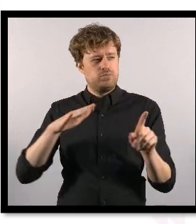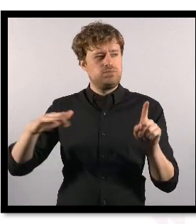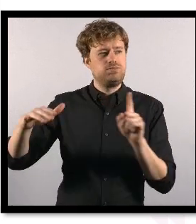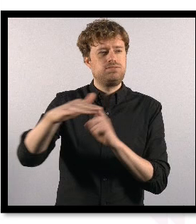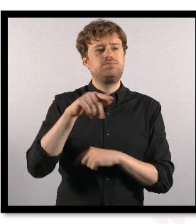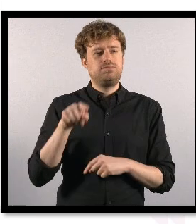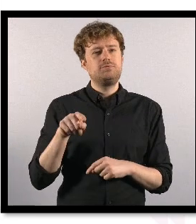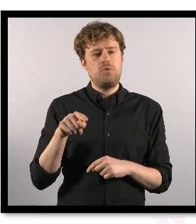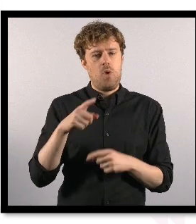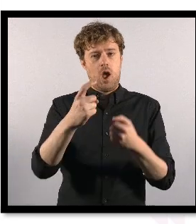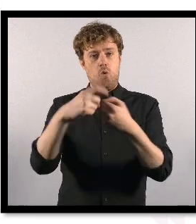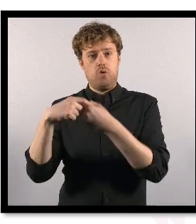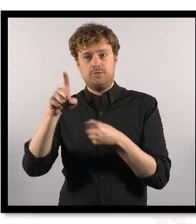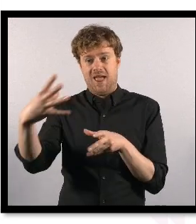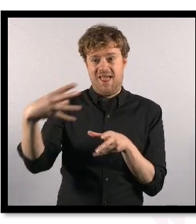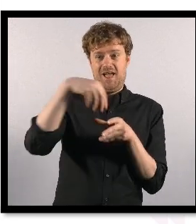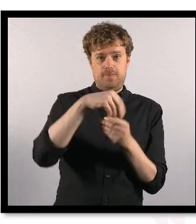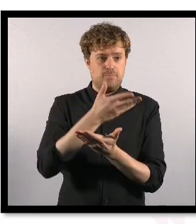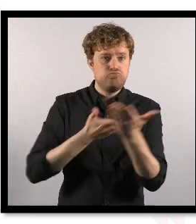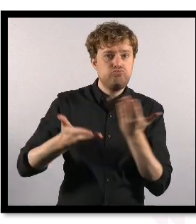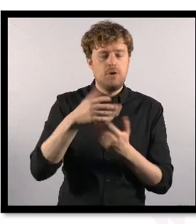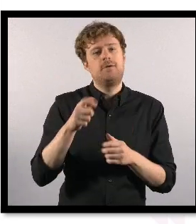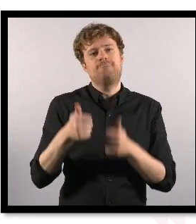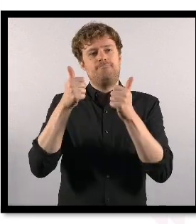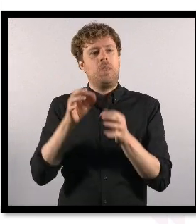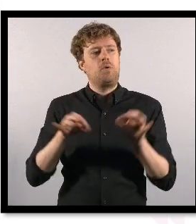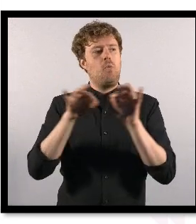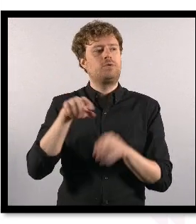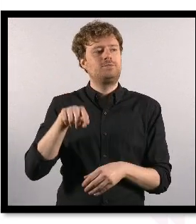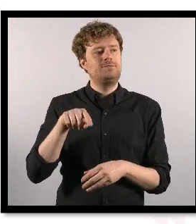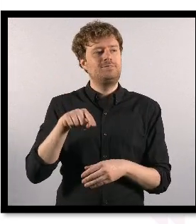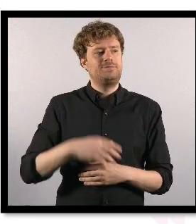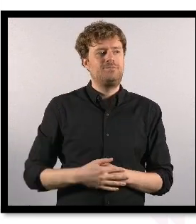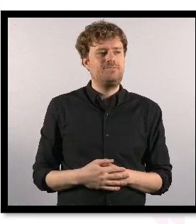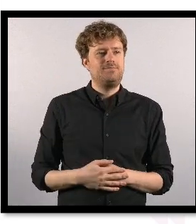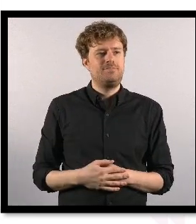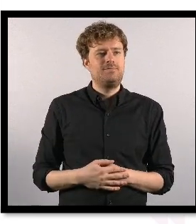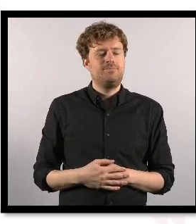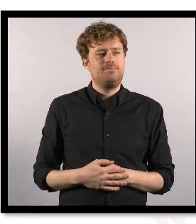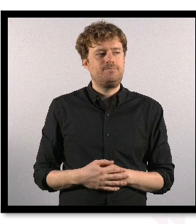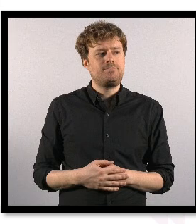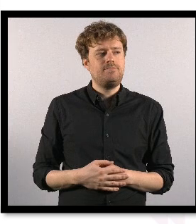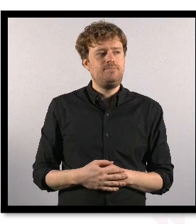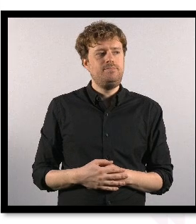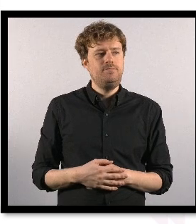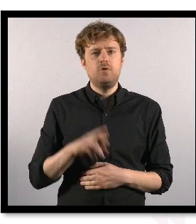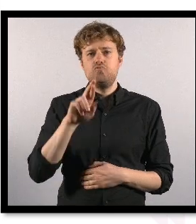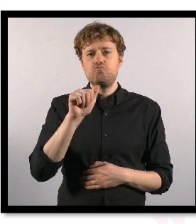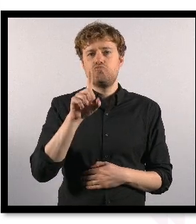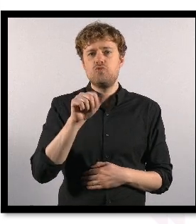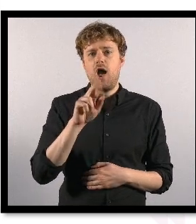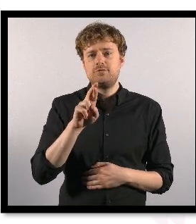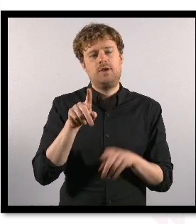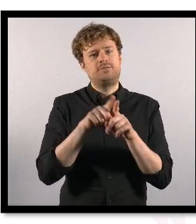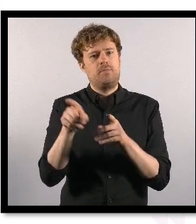technical advisory board member, I 100% agree. Those are two great artifacts if you have not taken a look at them. Adobe, we have put something up there, a few other